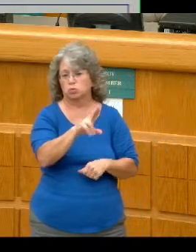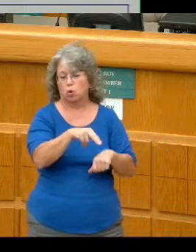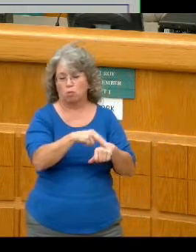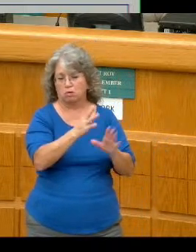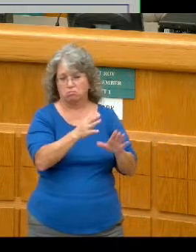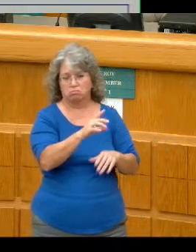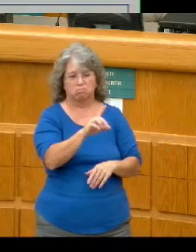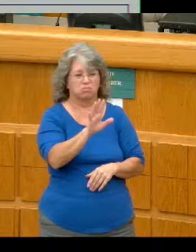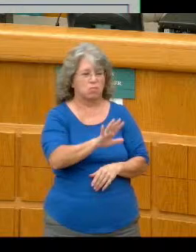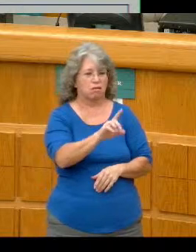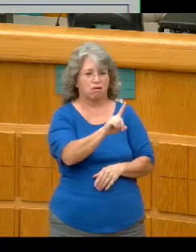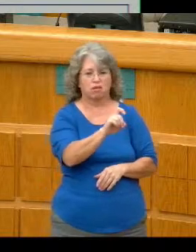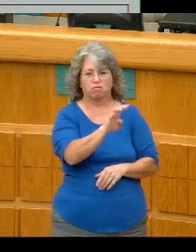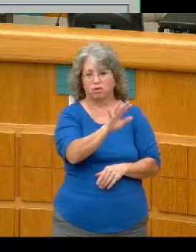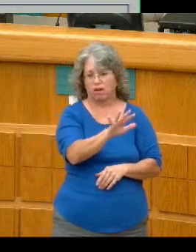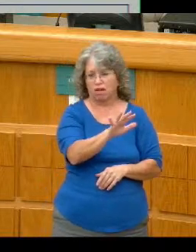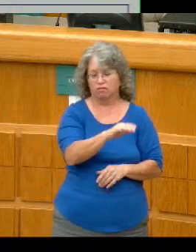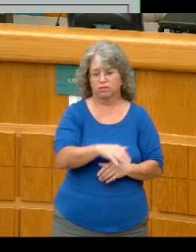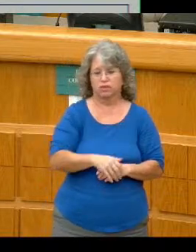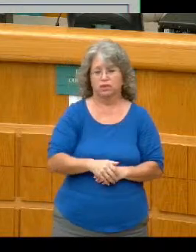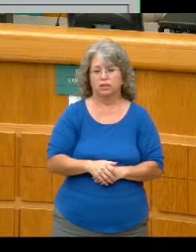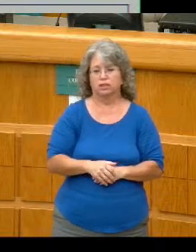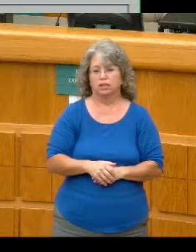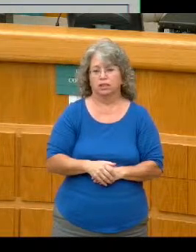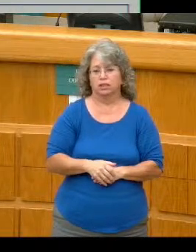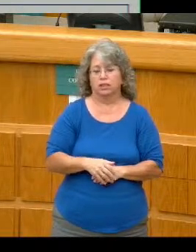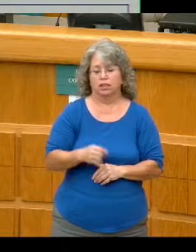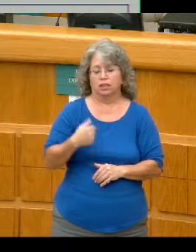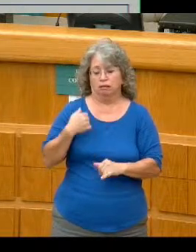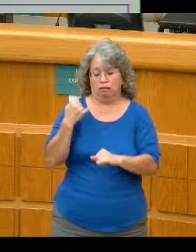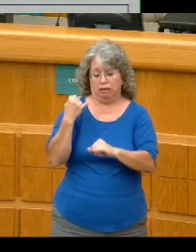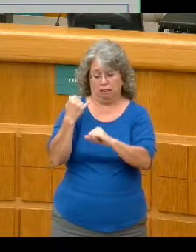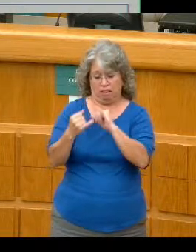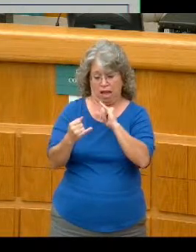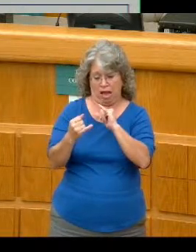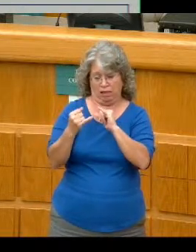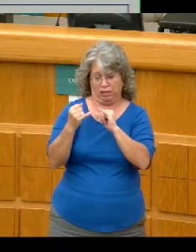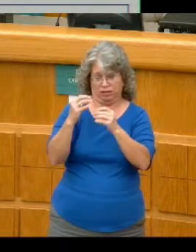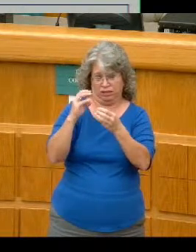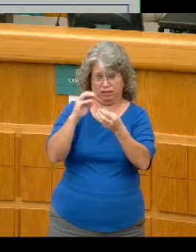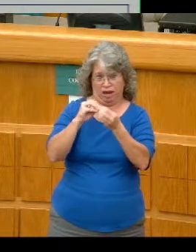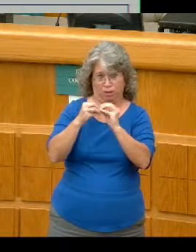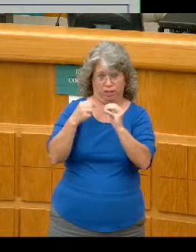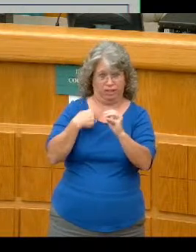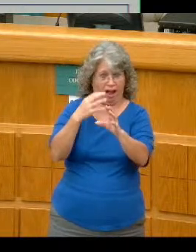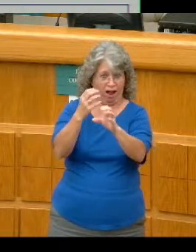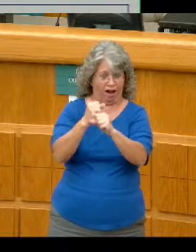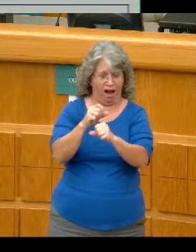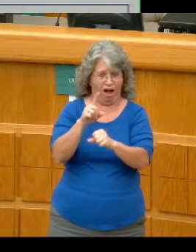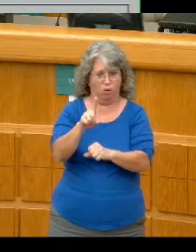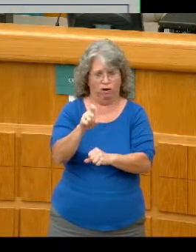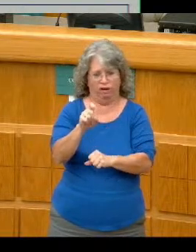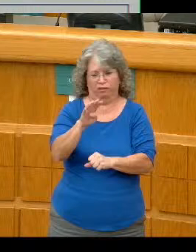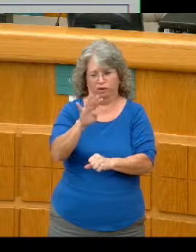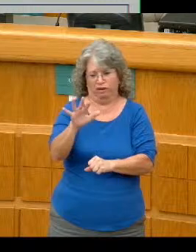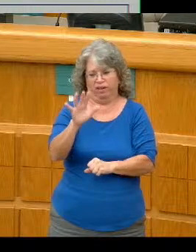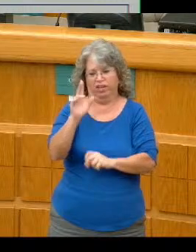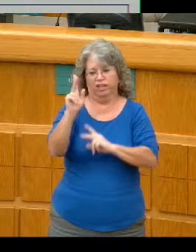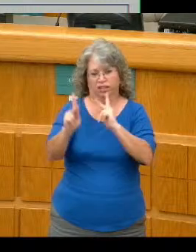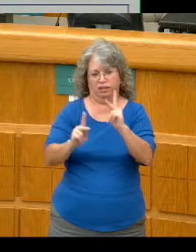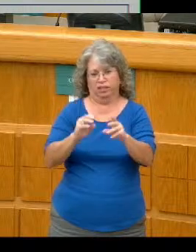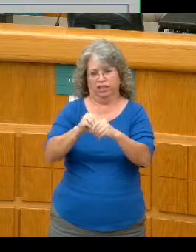around 145 or so. And today, or on the last data download that I have,